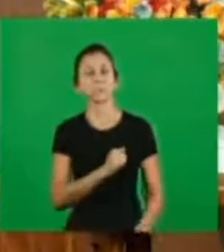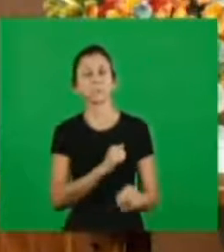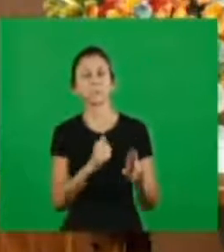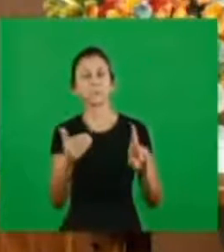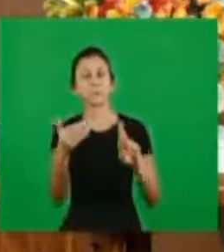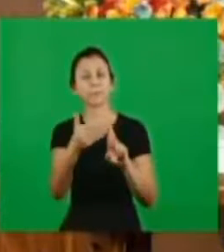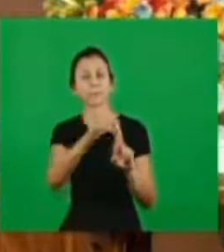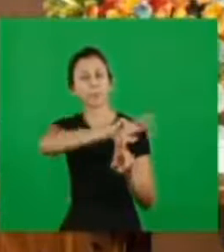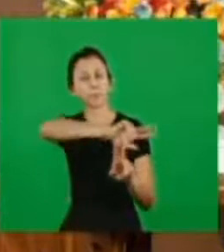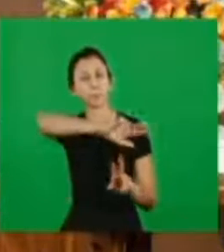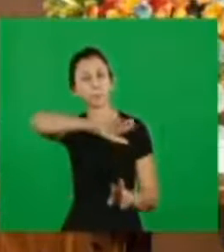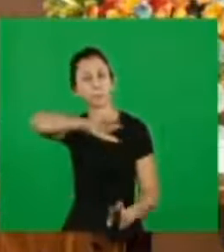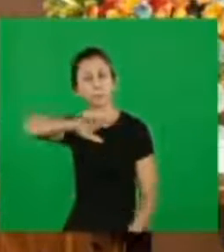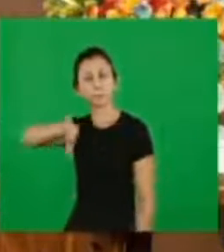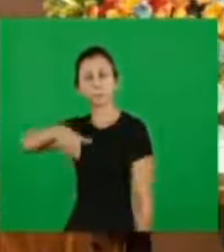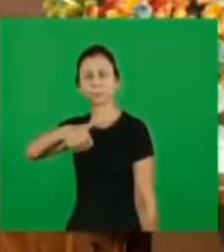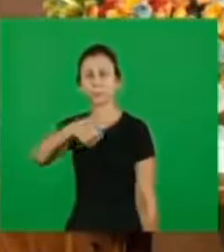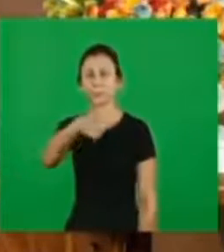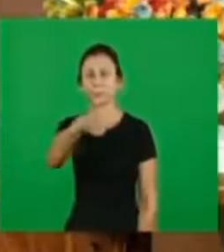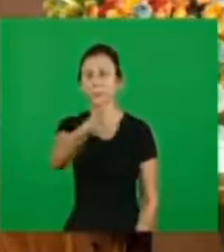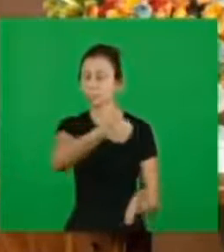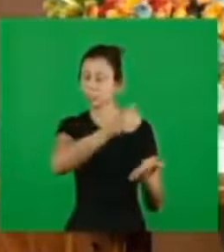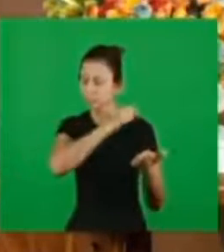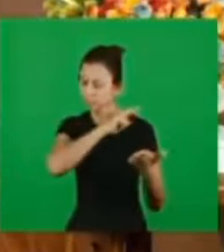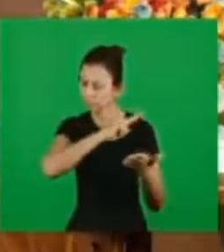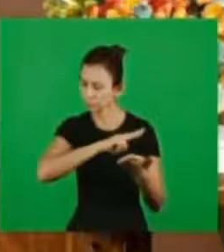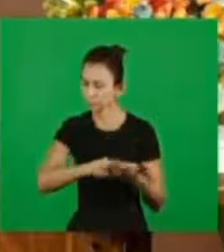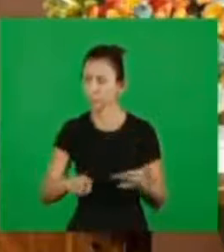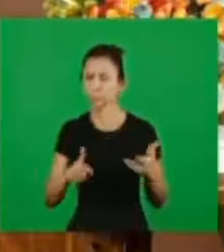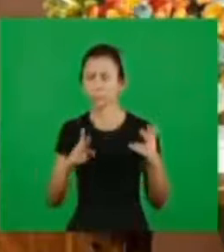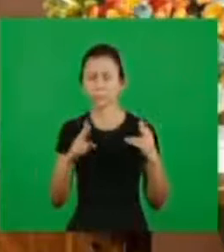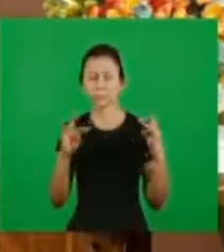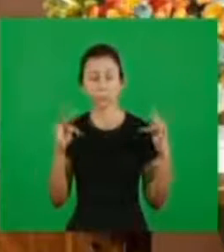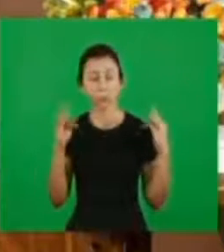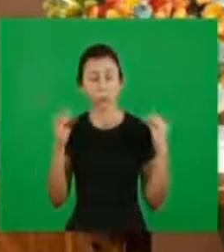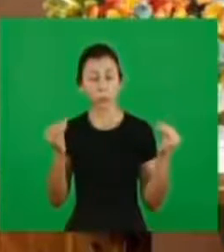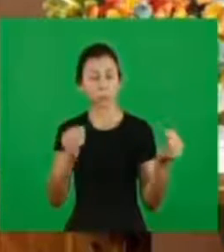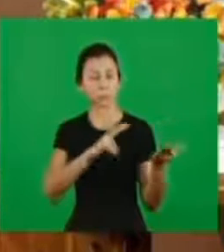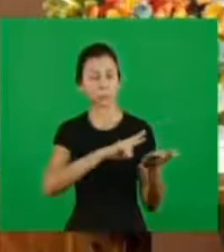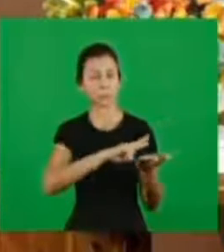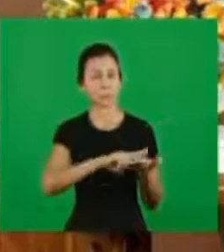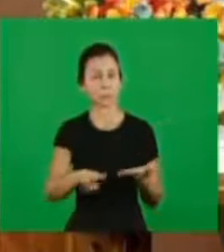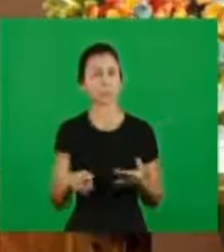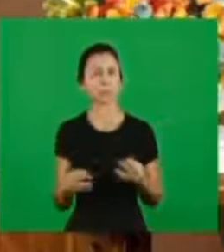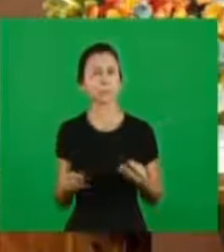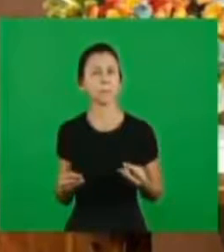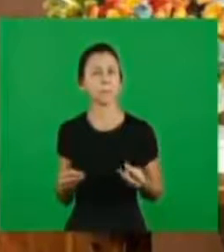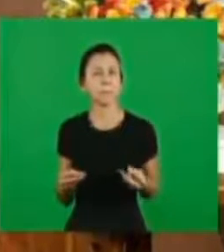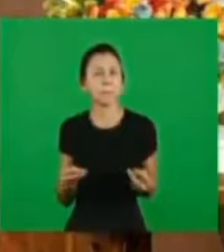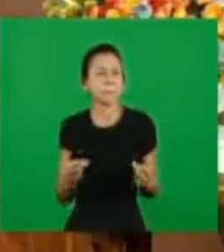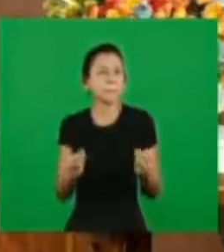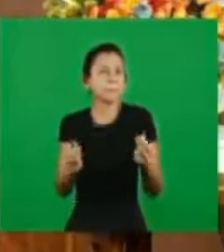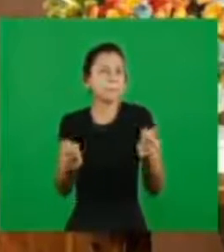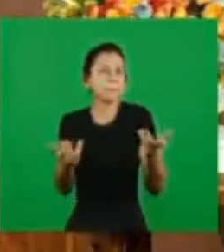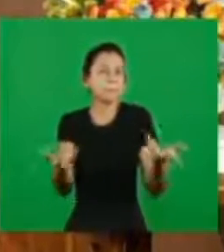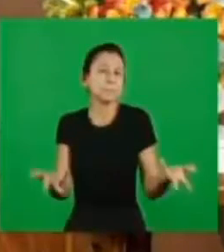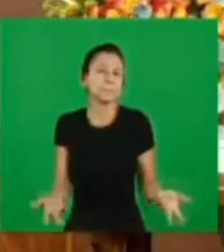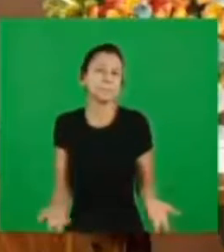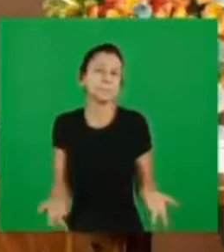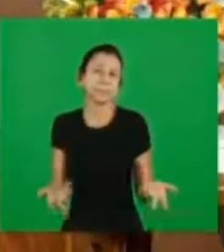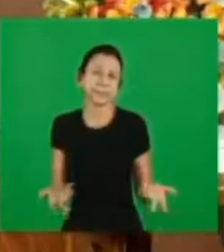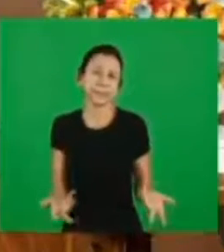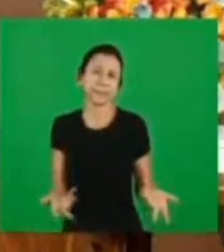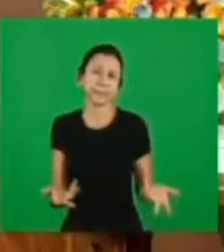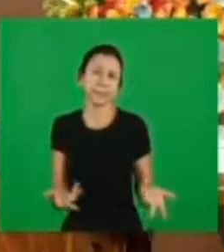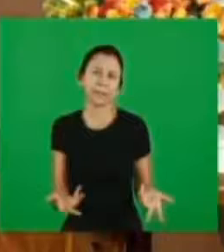references. I could have told you, the brethren, that this first letter, like all the others, they require